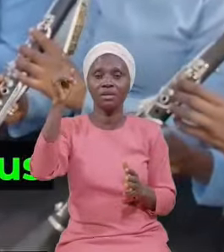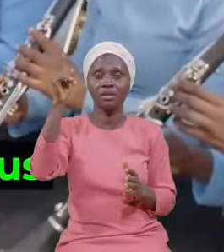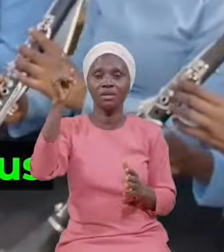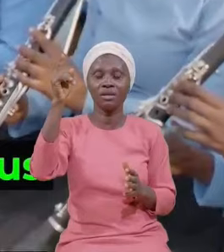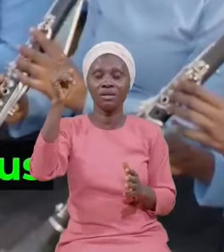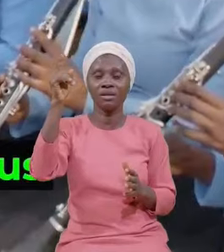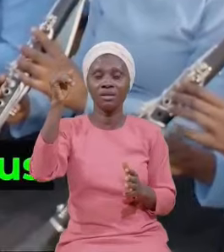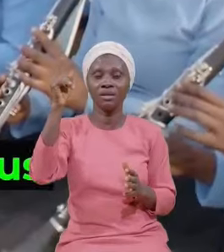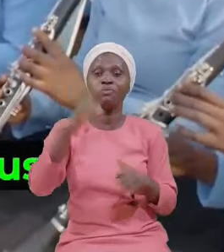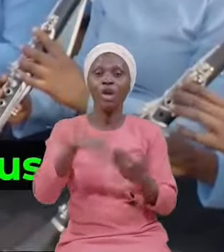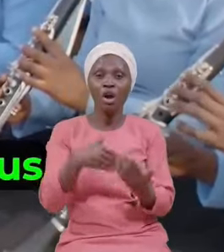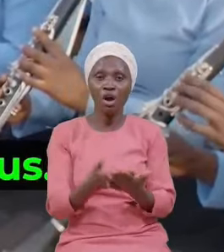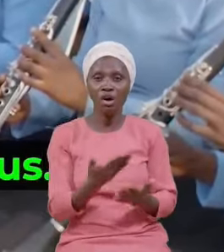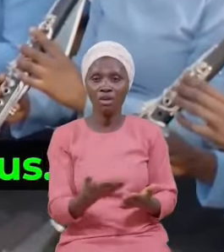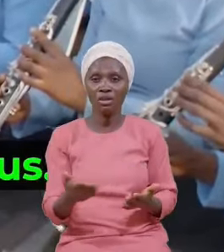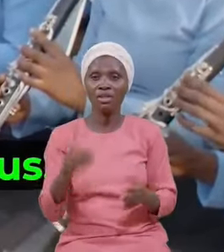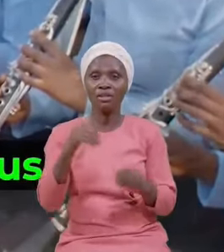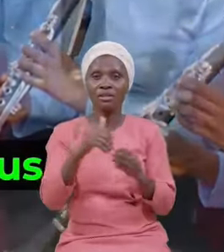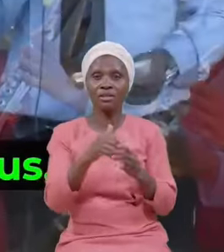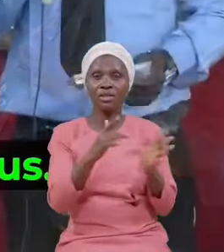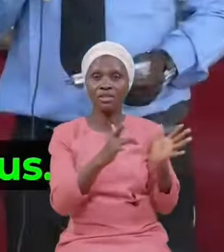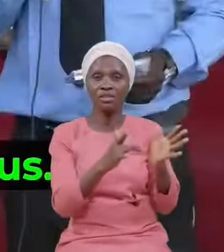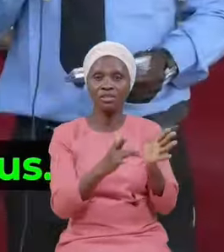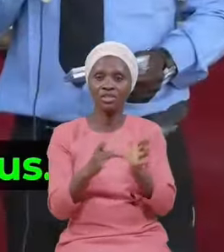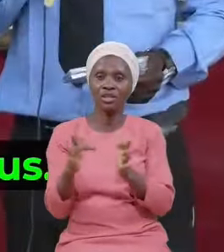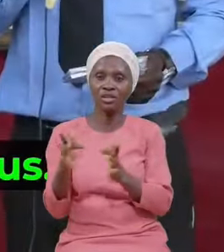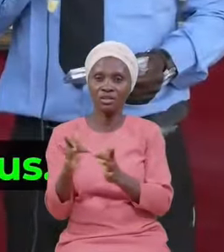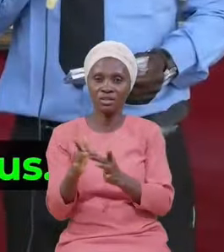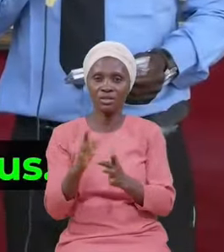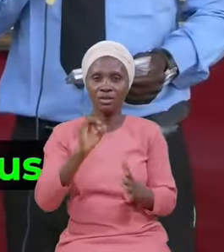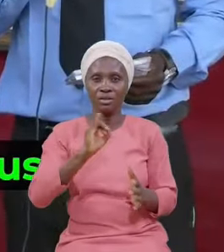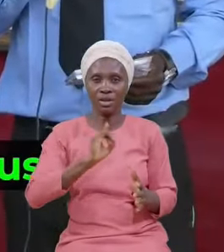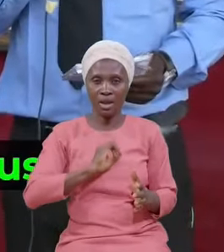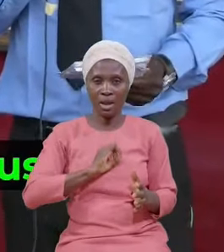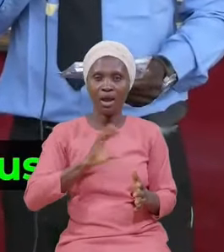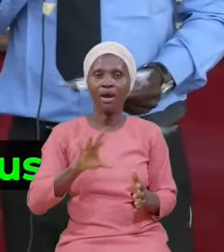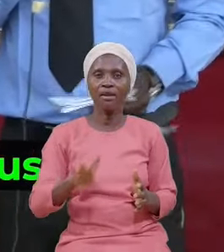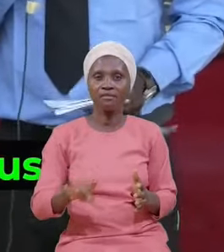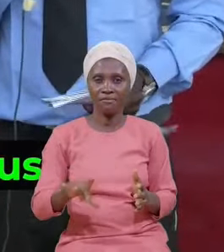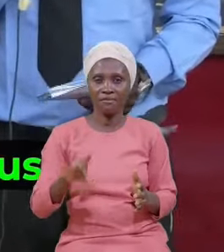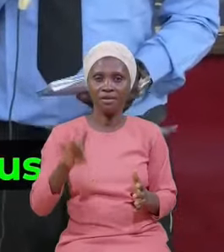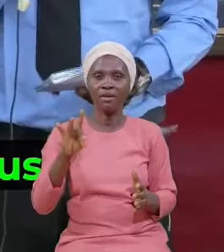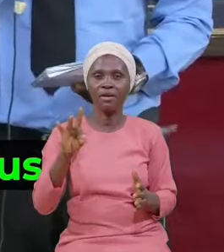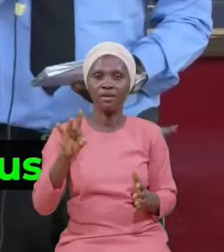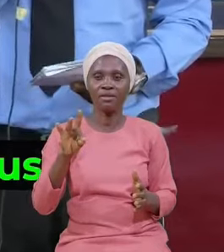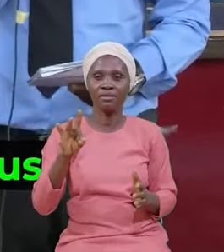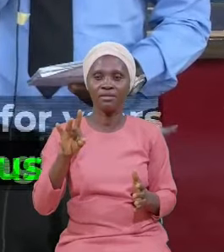without all this in Jesus I